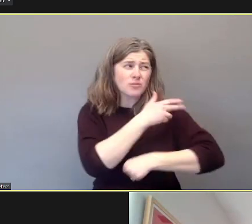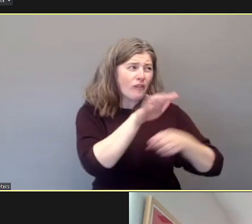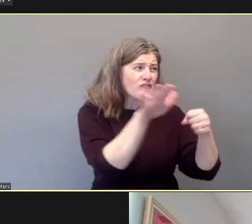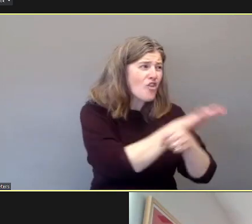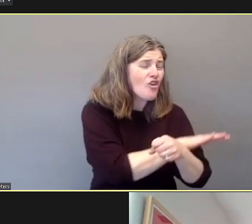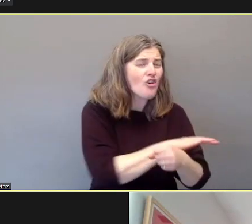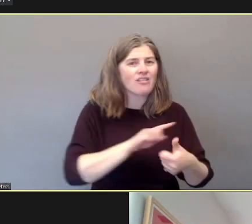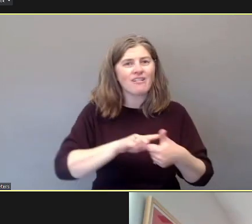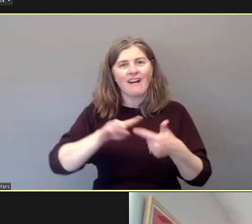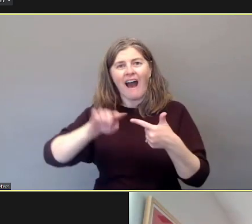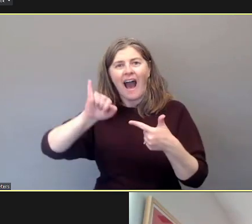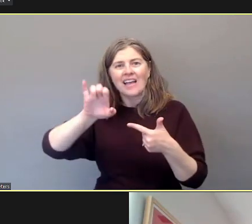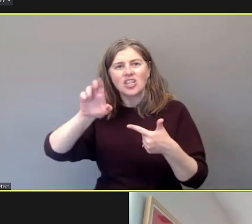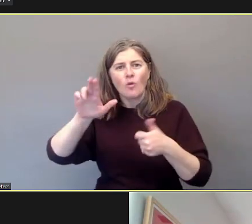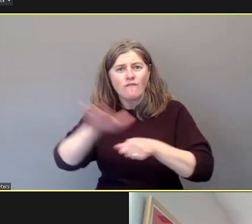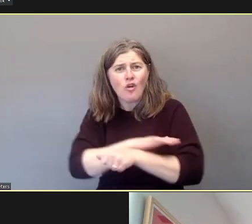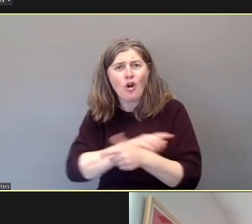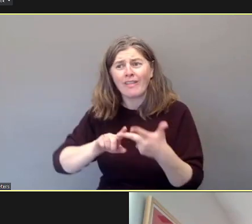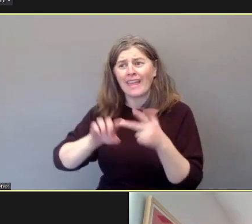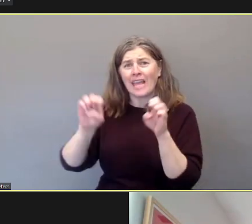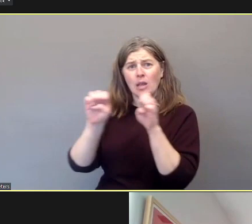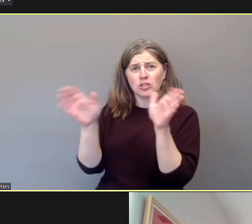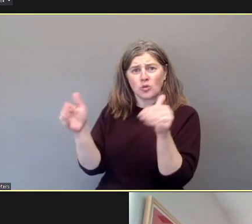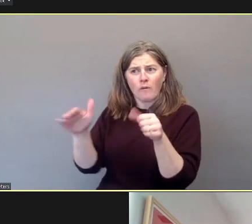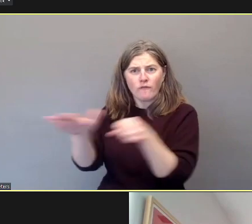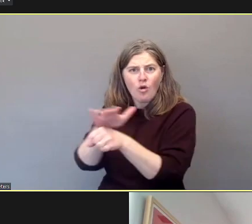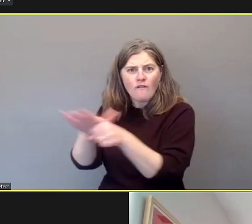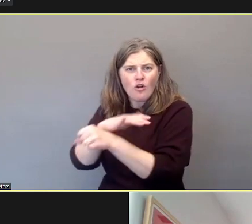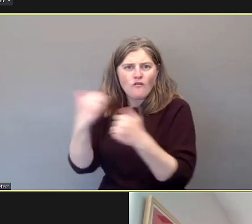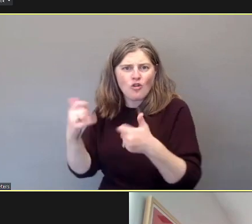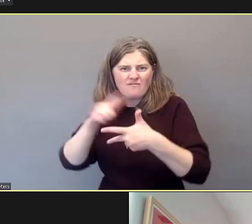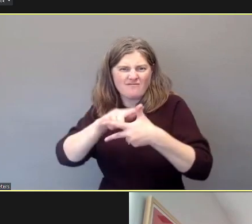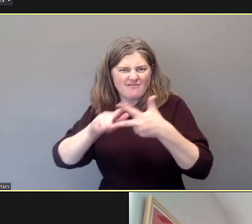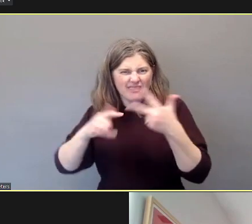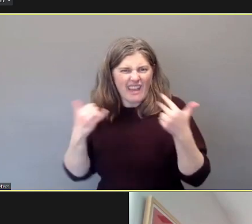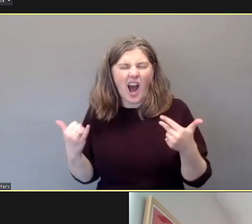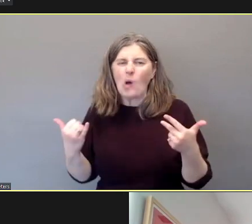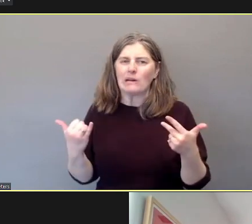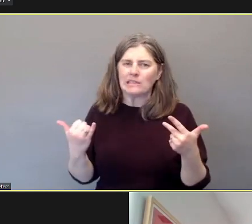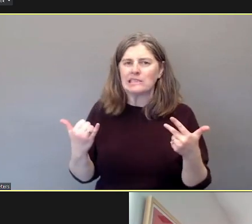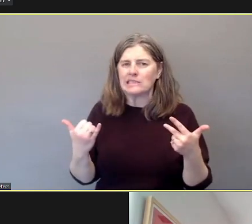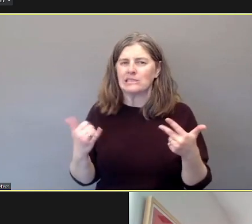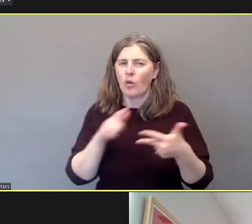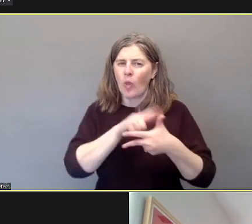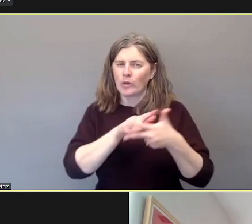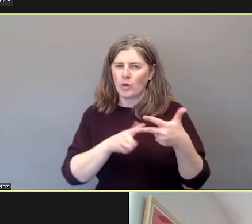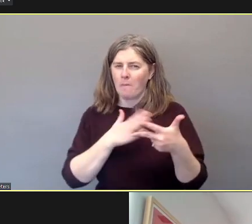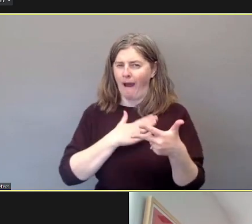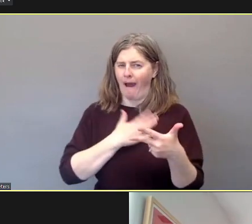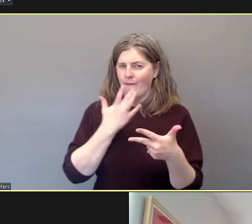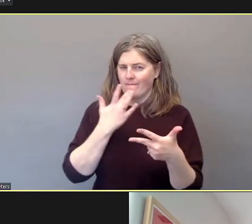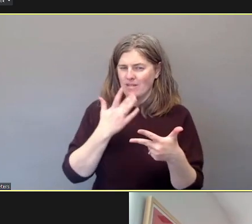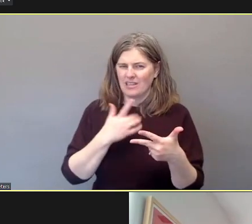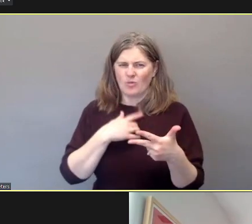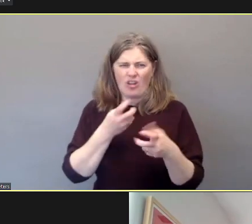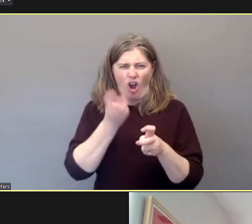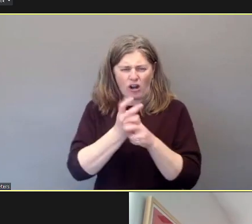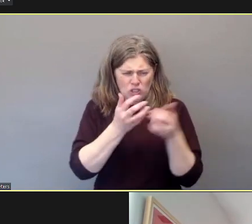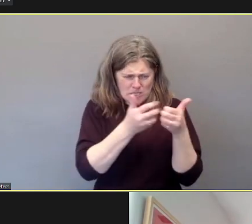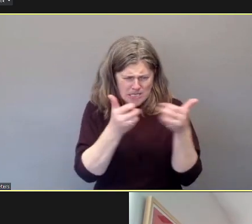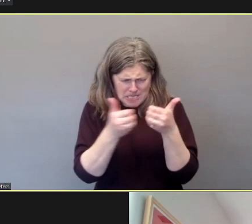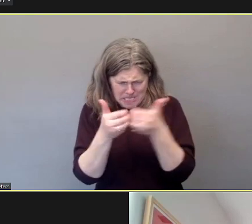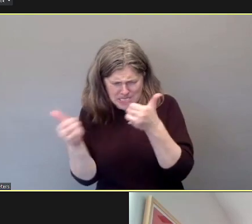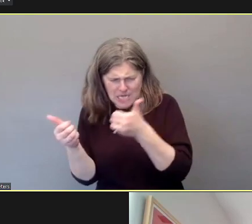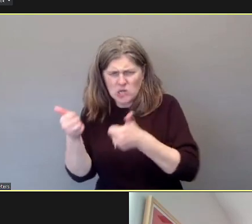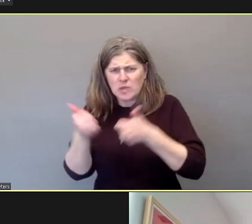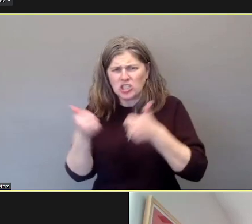full, and emergency rooms are often full this time of year. But so it's tricky to tease all that out. As in, like,